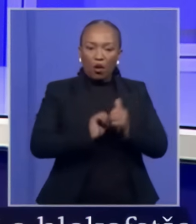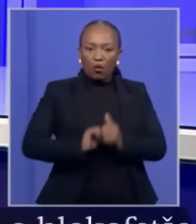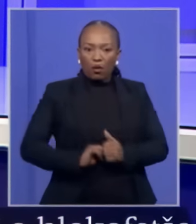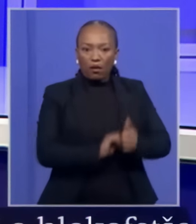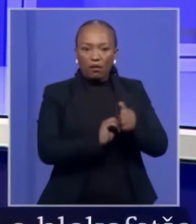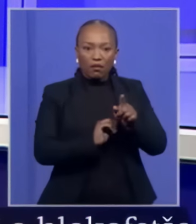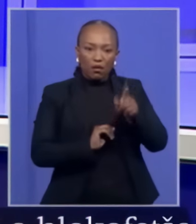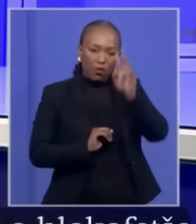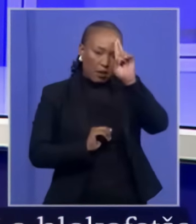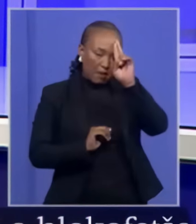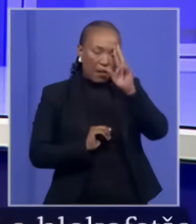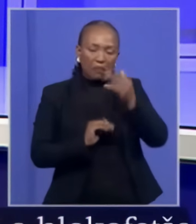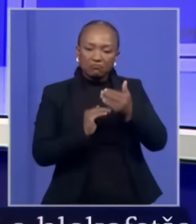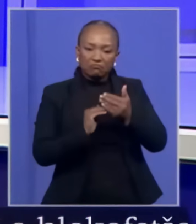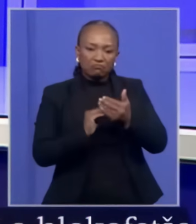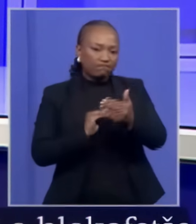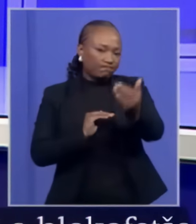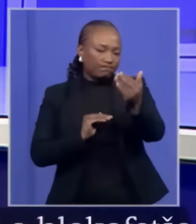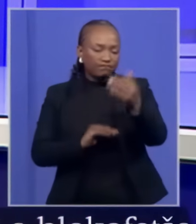ge le hlaba le ge le dikela.